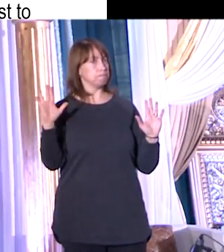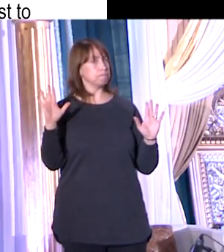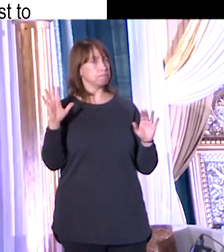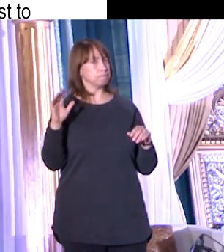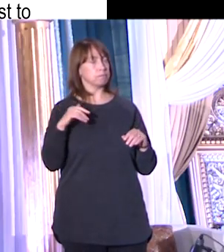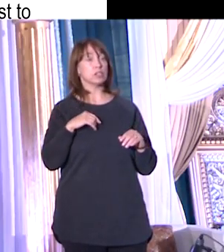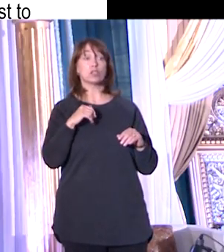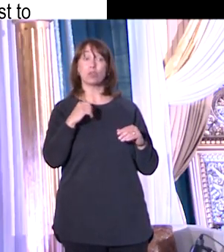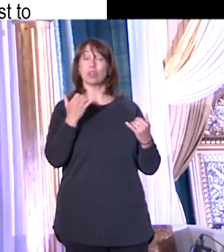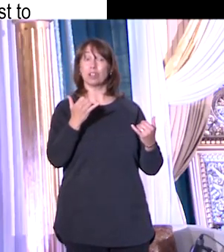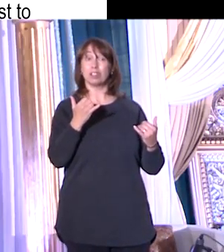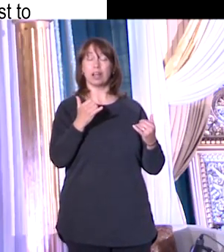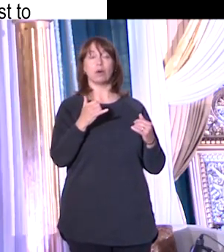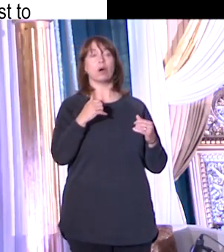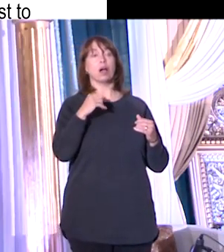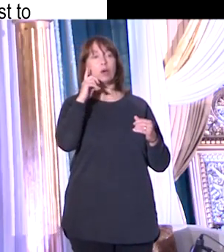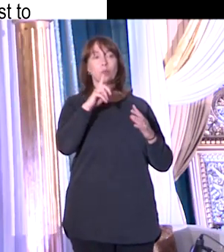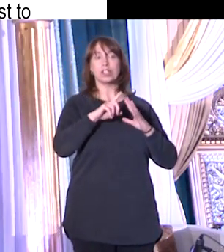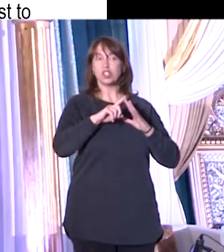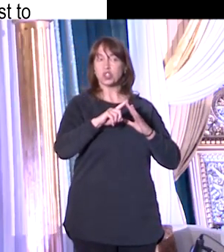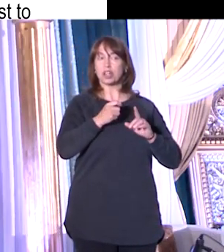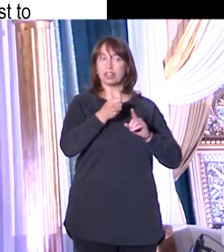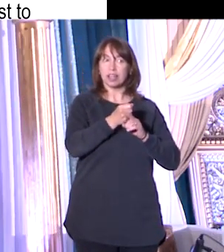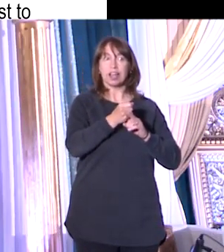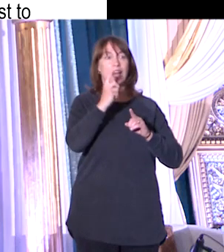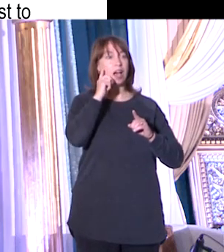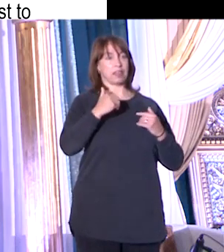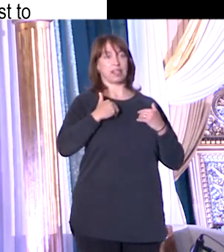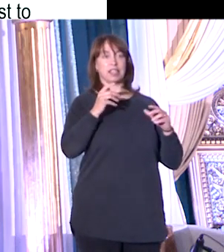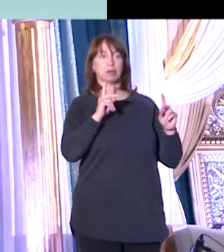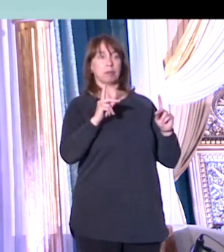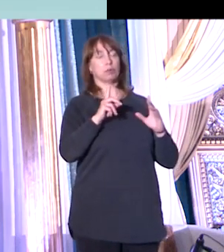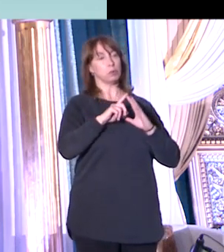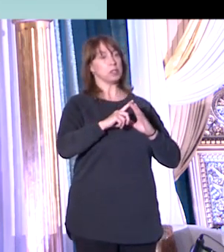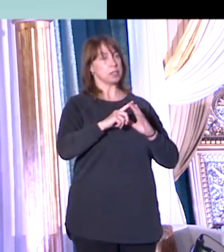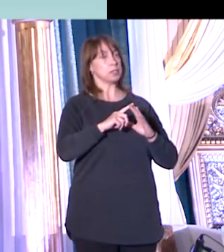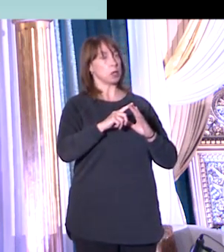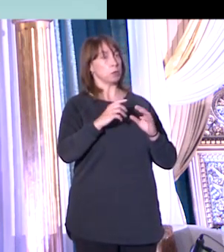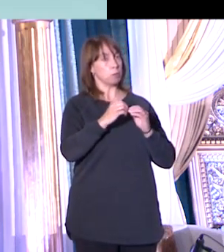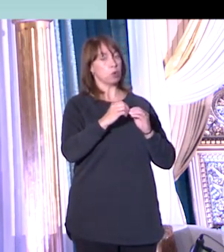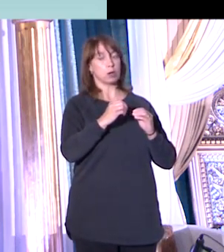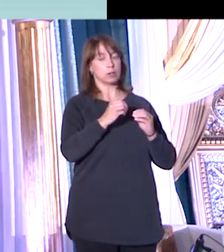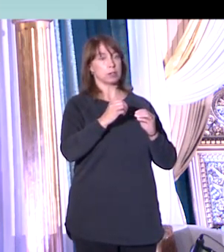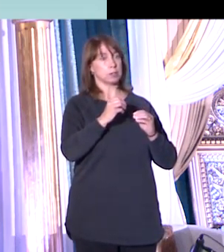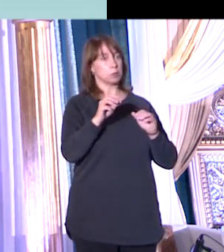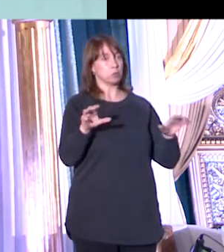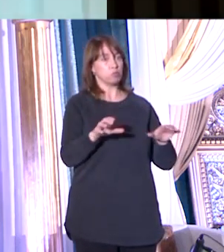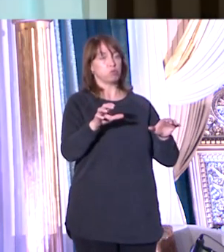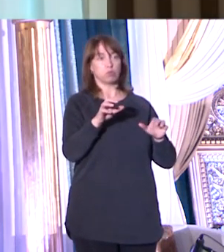and those voices will start getting louder as we move on. And with that, thank you very much.